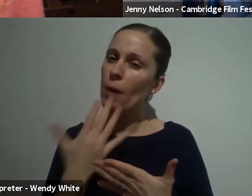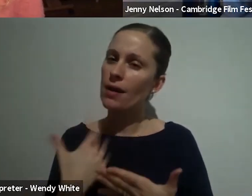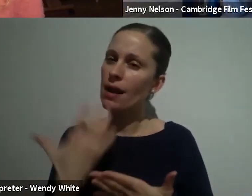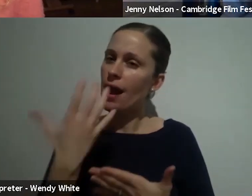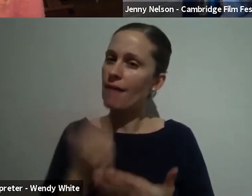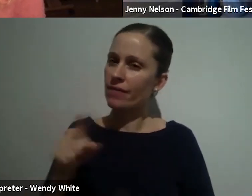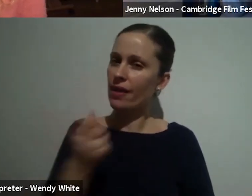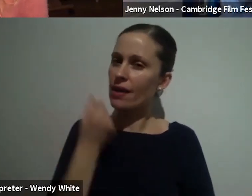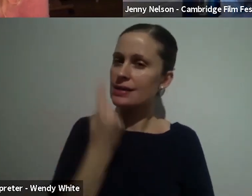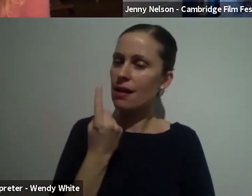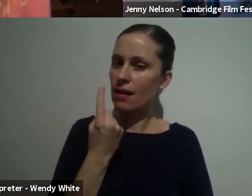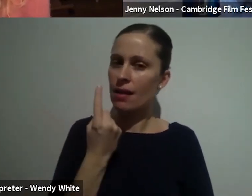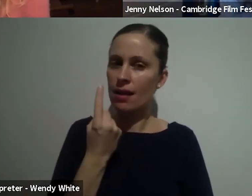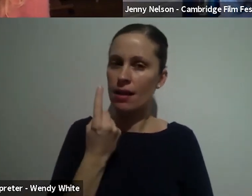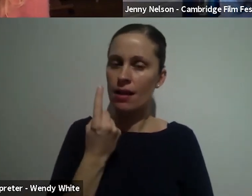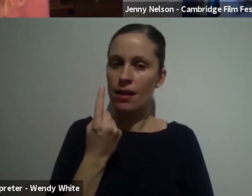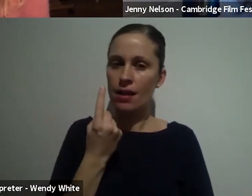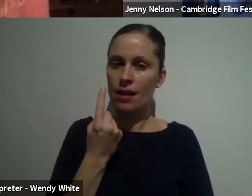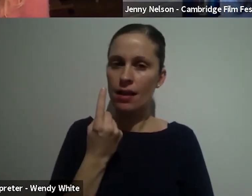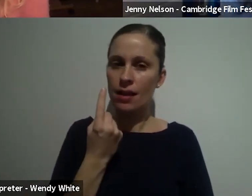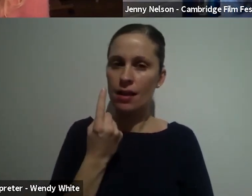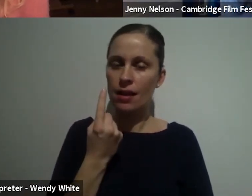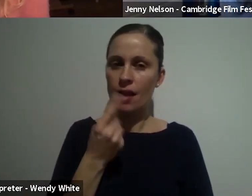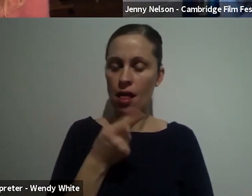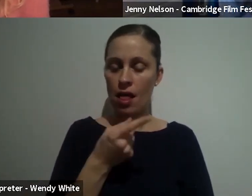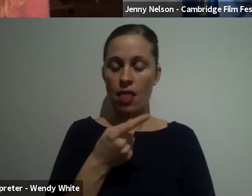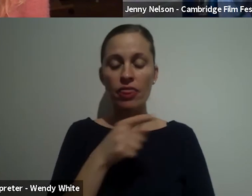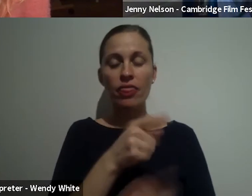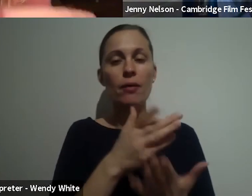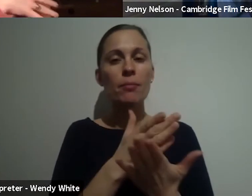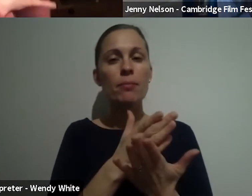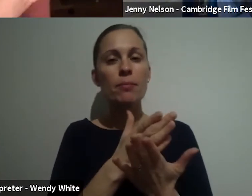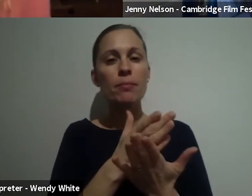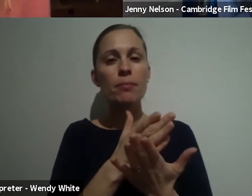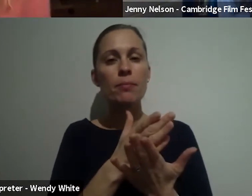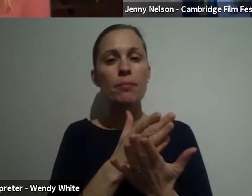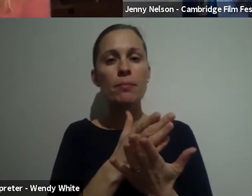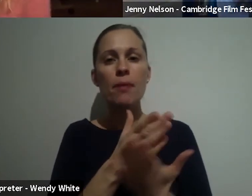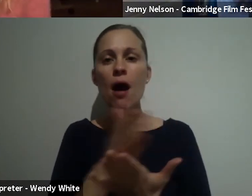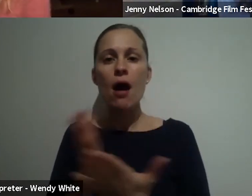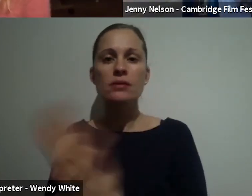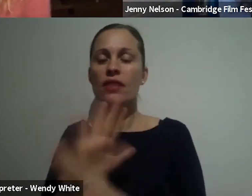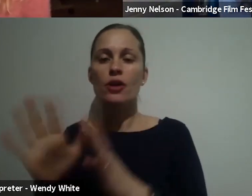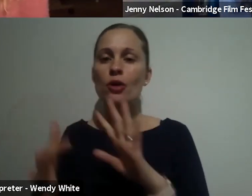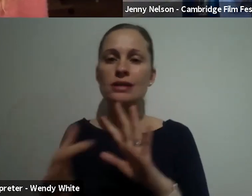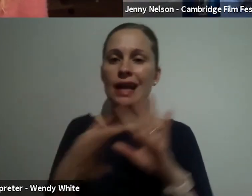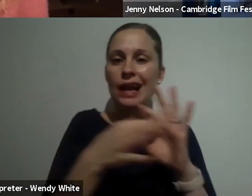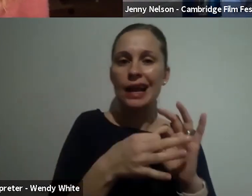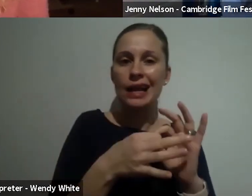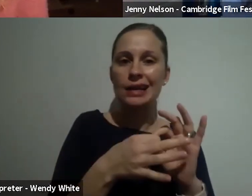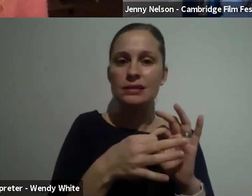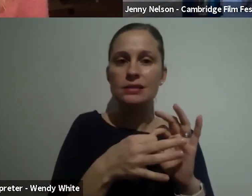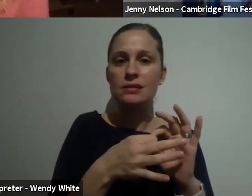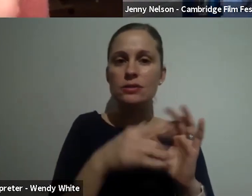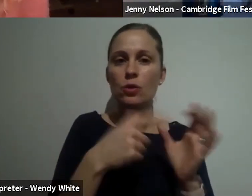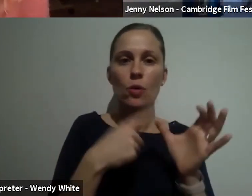film, the parts that are not autobiographical, they are also not, they are not invented. I didn't make them up.